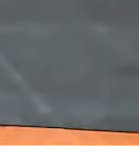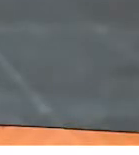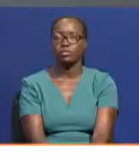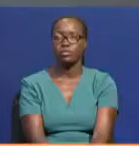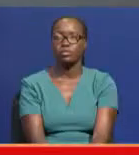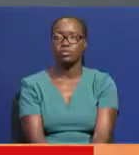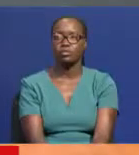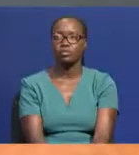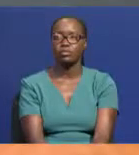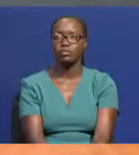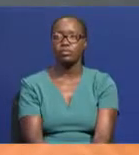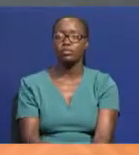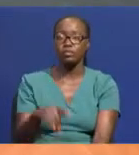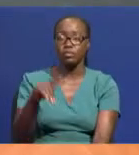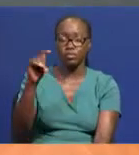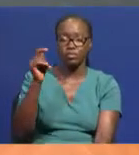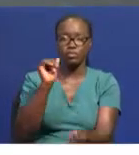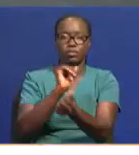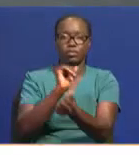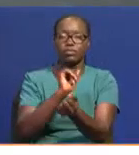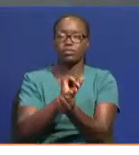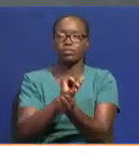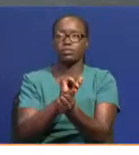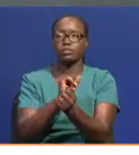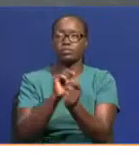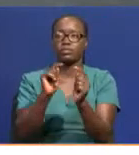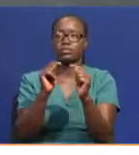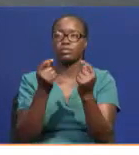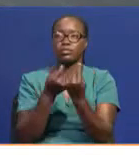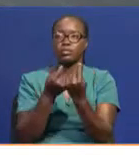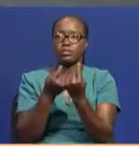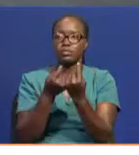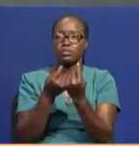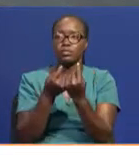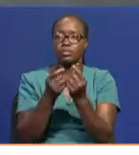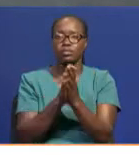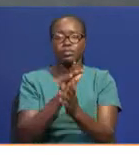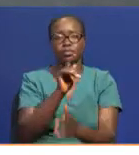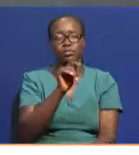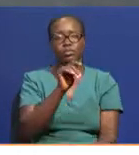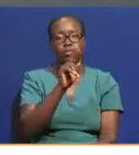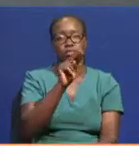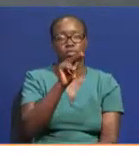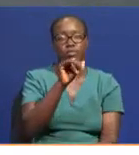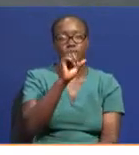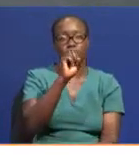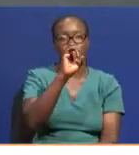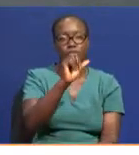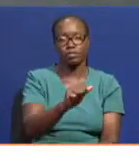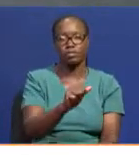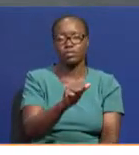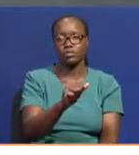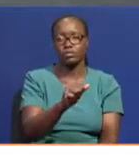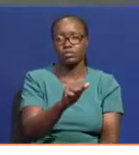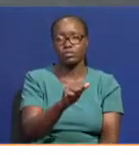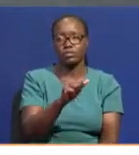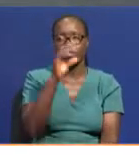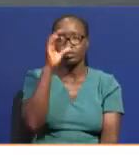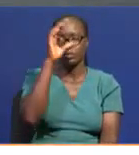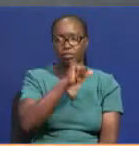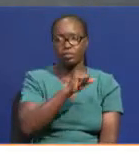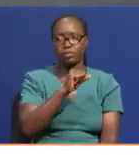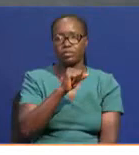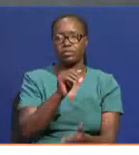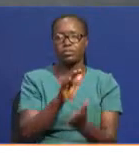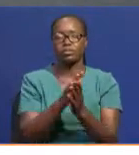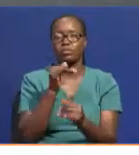And in the sports arena, Kenya presents a team song to Tunisia's Mouloudia in three straight sets, missing a spot